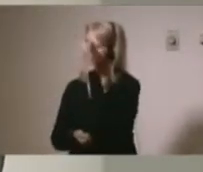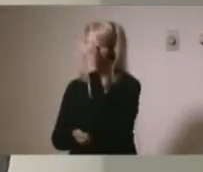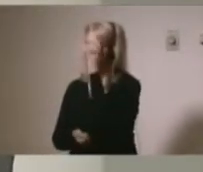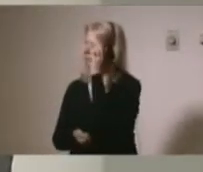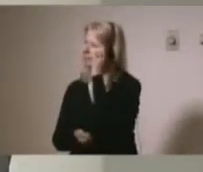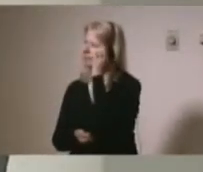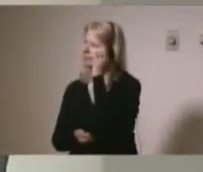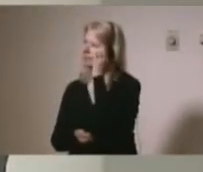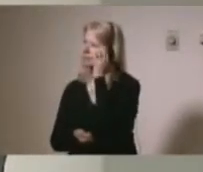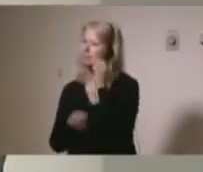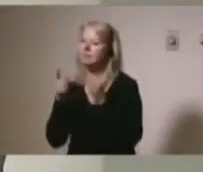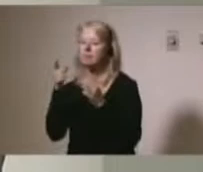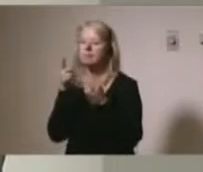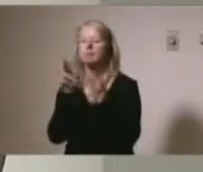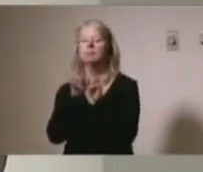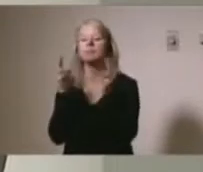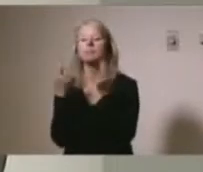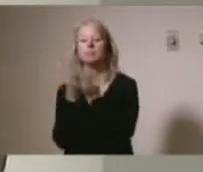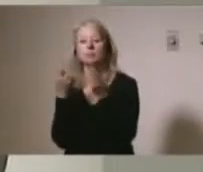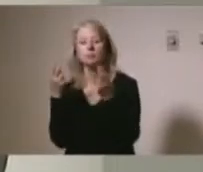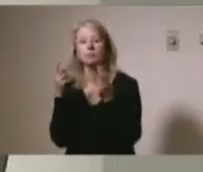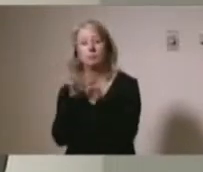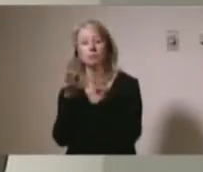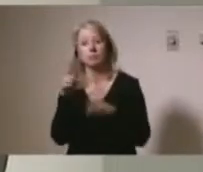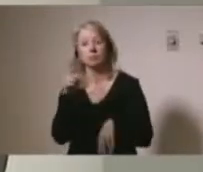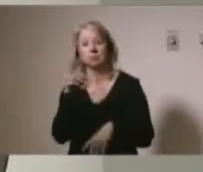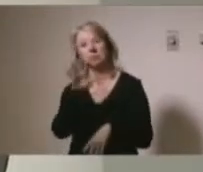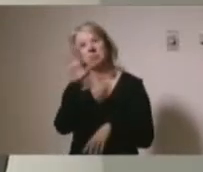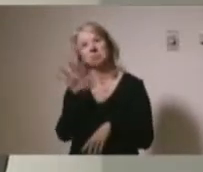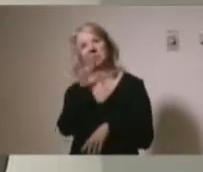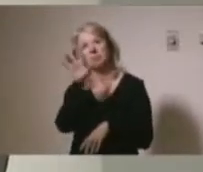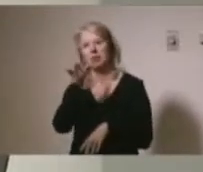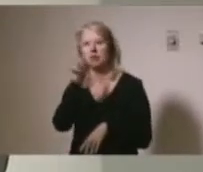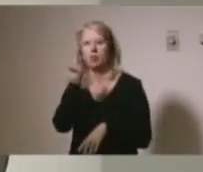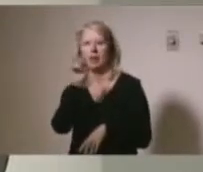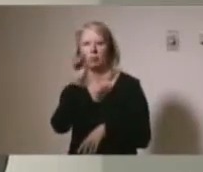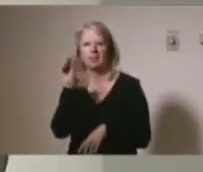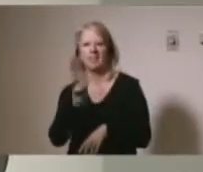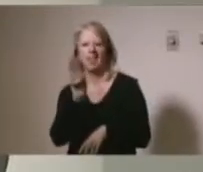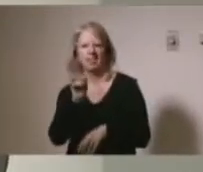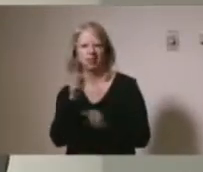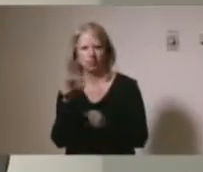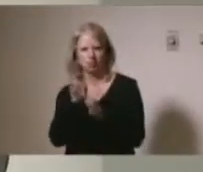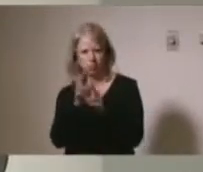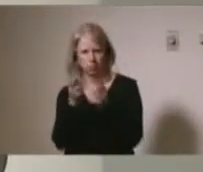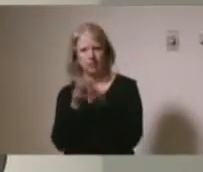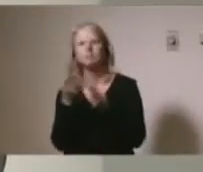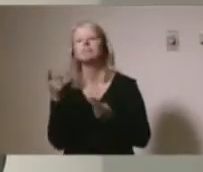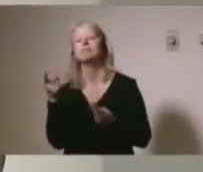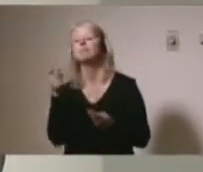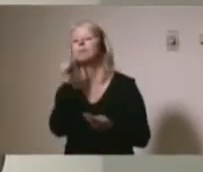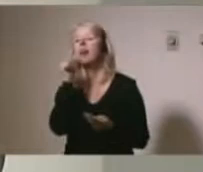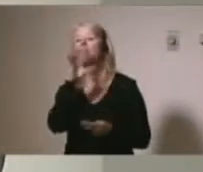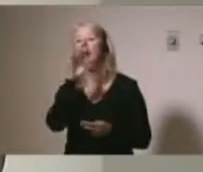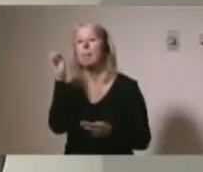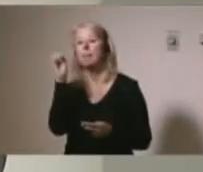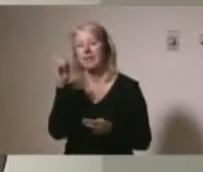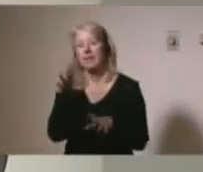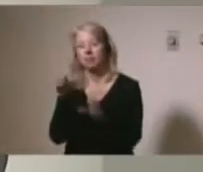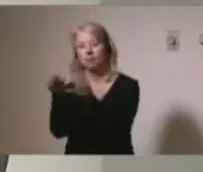Just the union scene in New Zealand. New Zealand is about 20% unionised, with the private sector having about